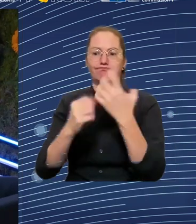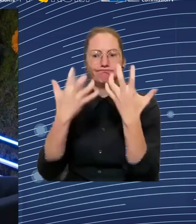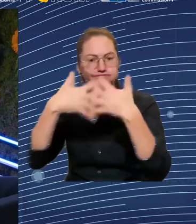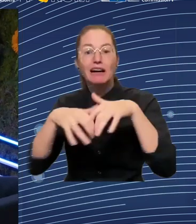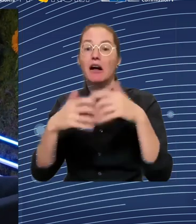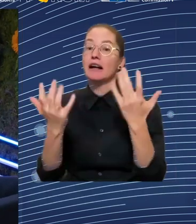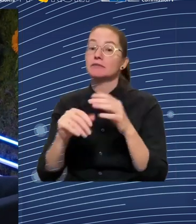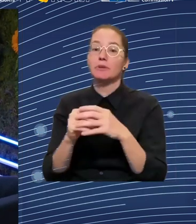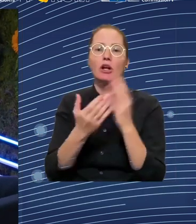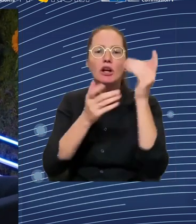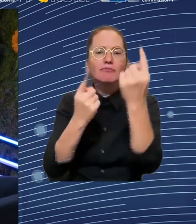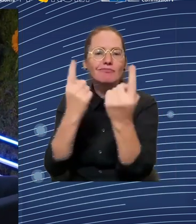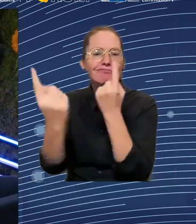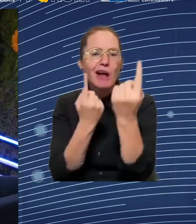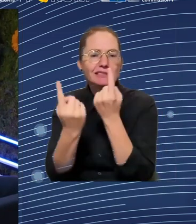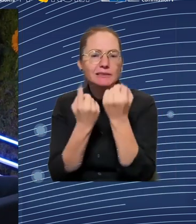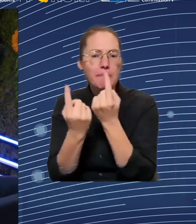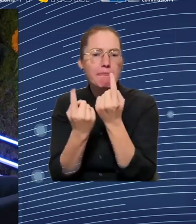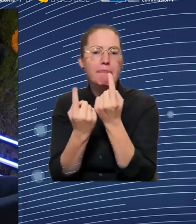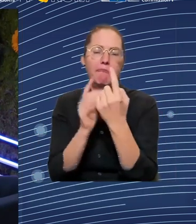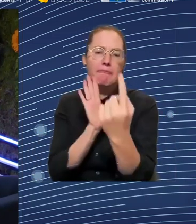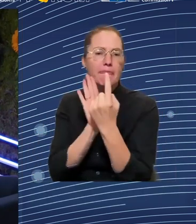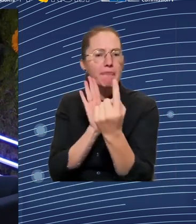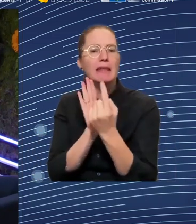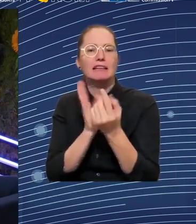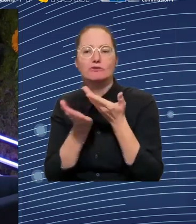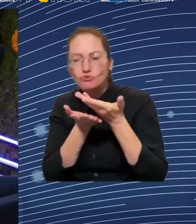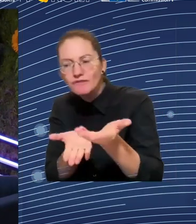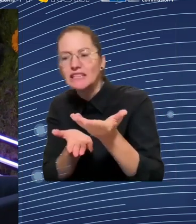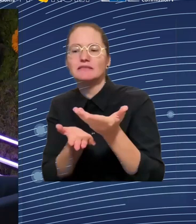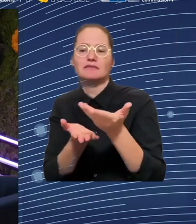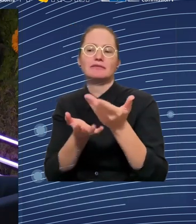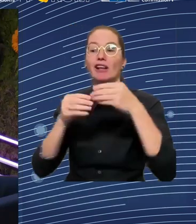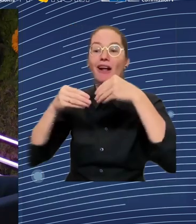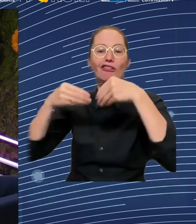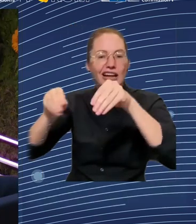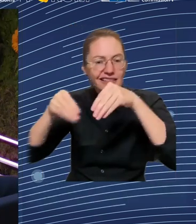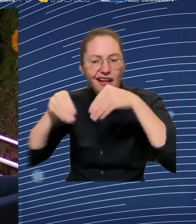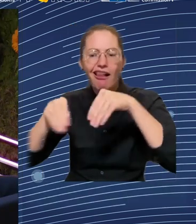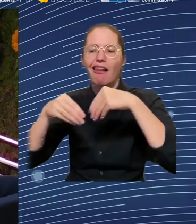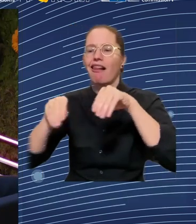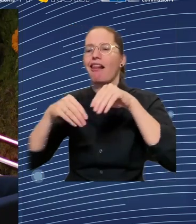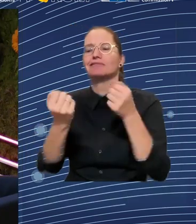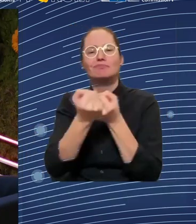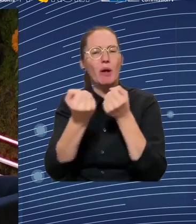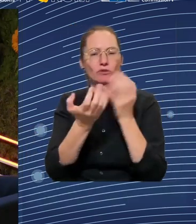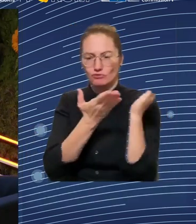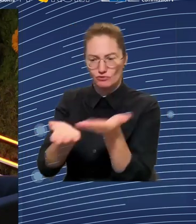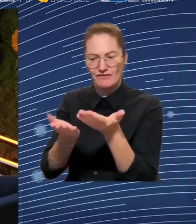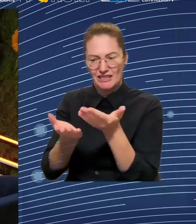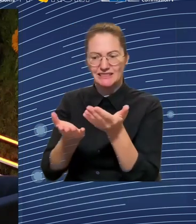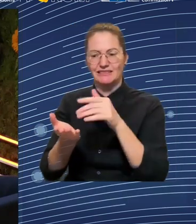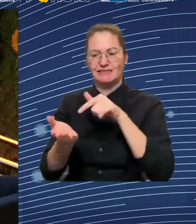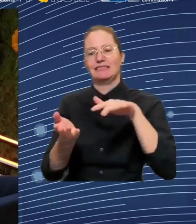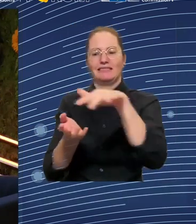you were talking about the STEM transition from the universities into jobs, I just wanted to highlight, we highlighted the role of education, but obviously gender